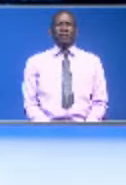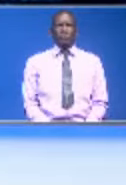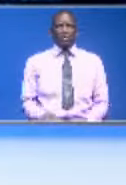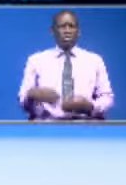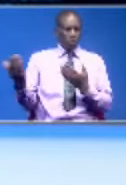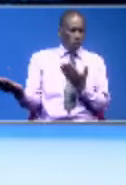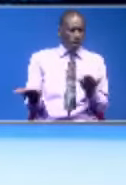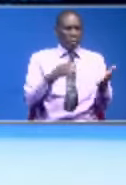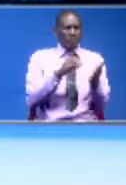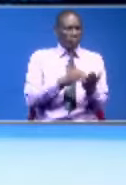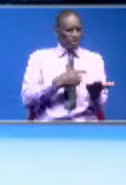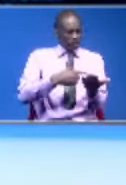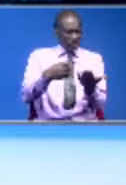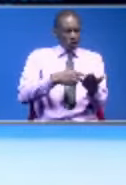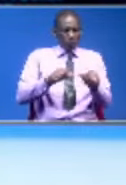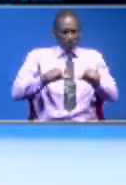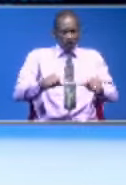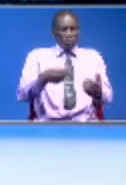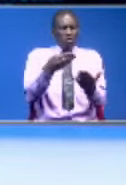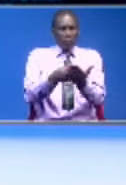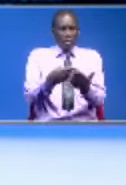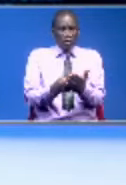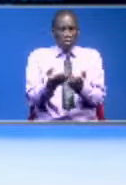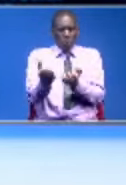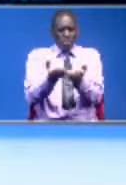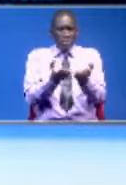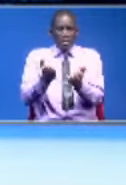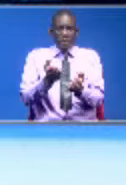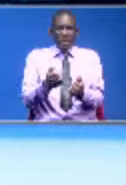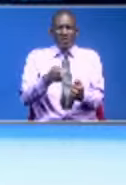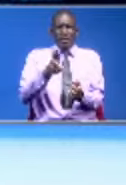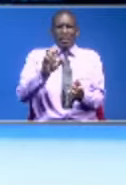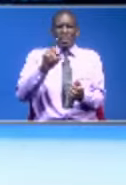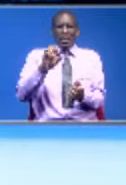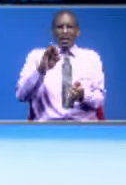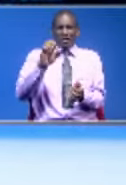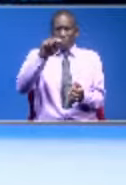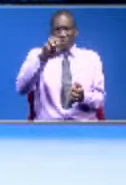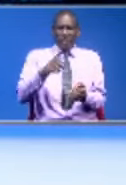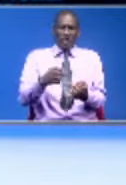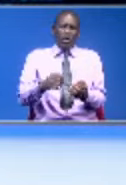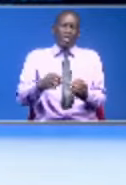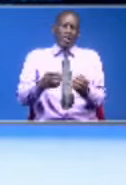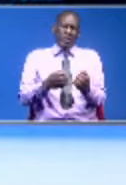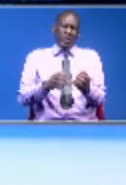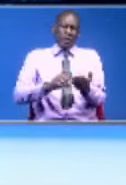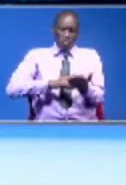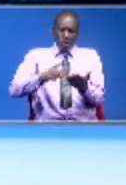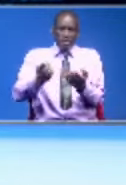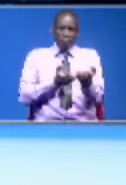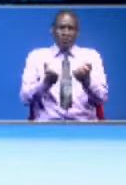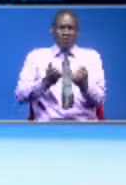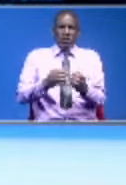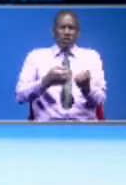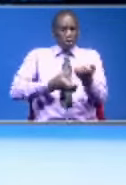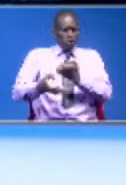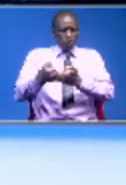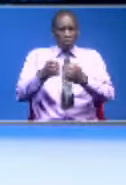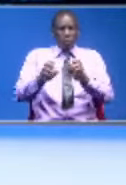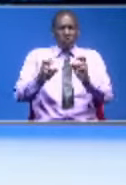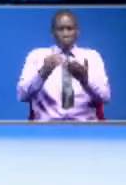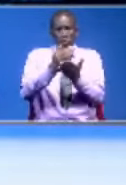Welcome back to this conversation on sustainable finance on Business Redefined, your weekly most comprehensive look at the world of business, finance and economics. We are picking up from the first